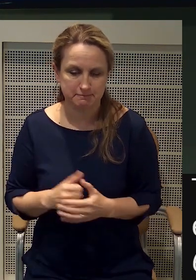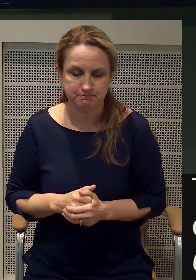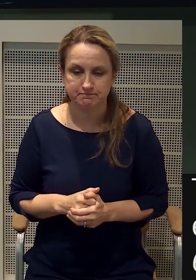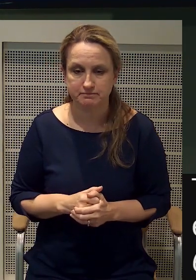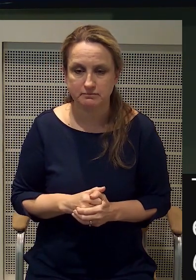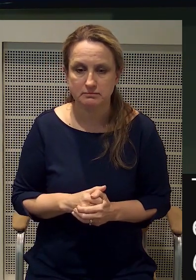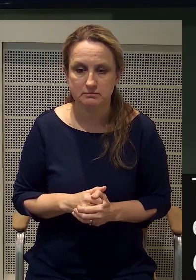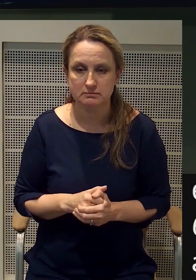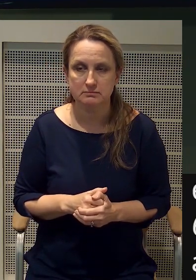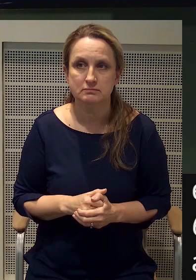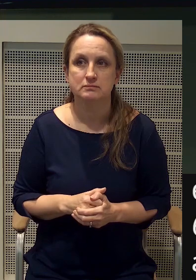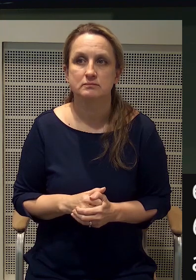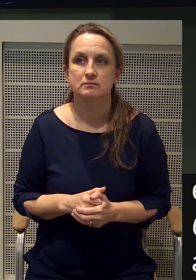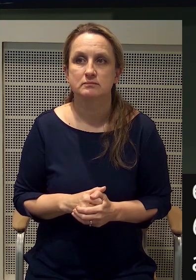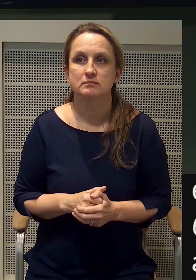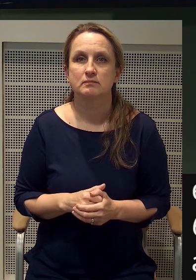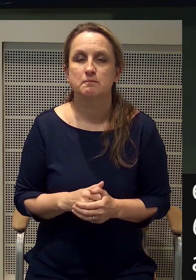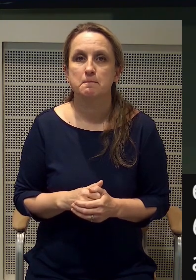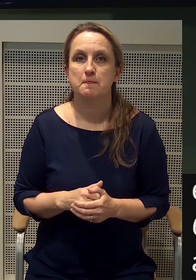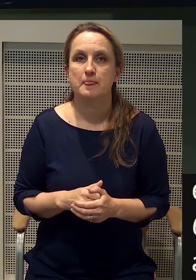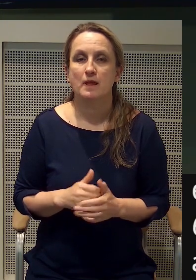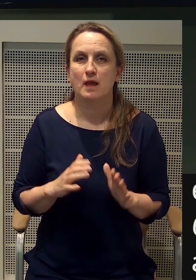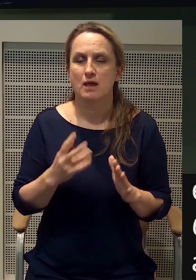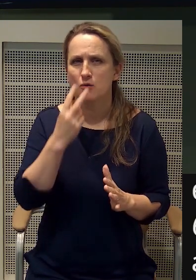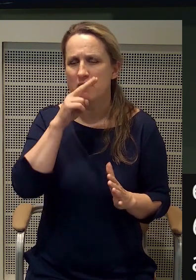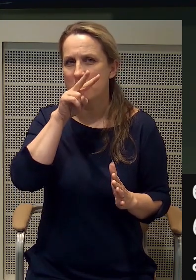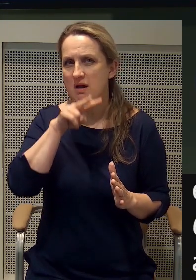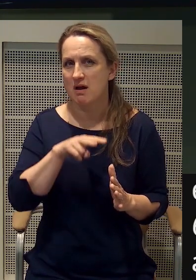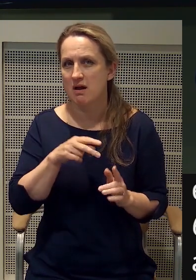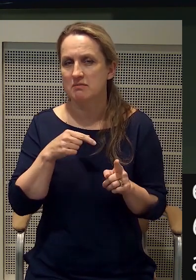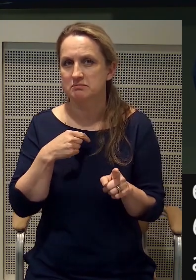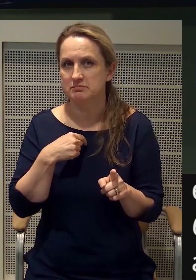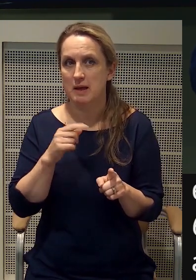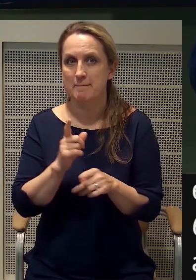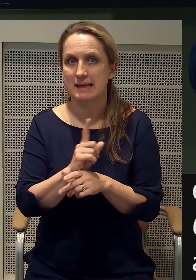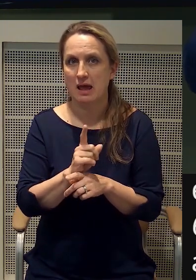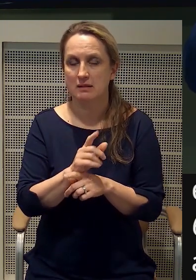see, large amounts have grown, now being 2 million euros.